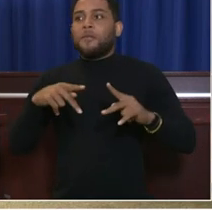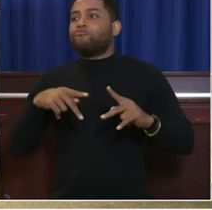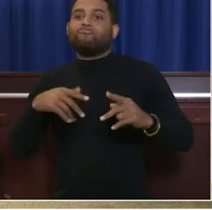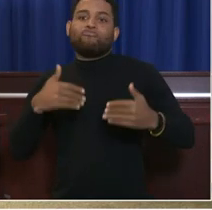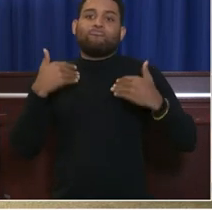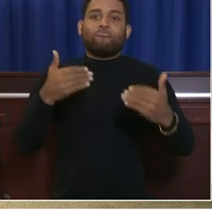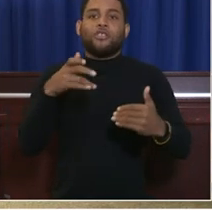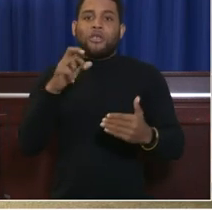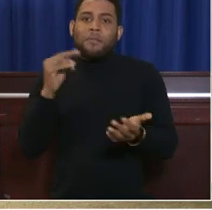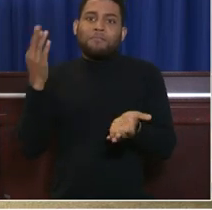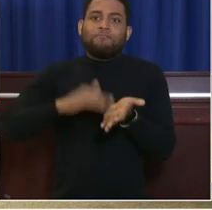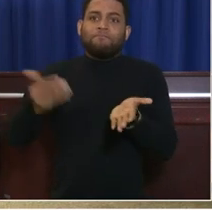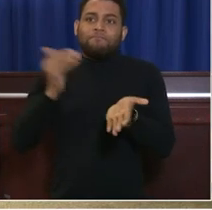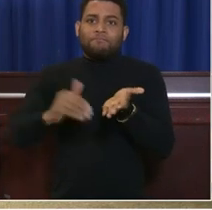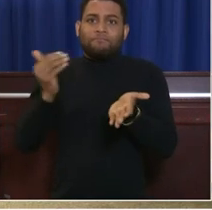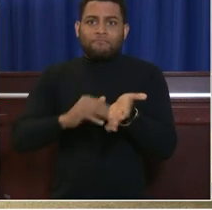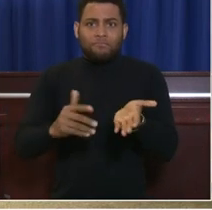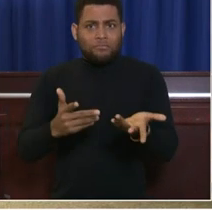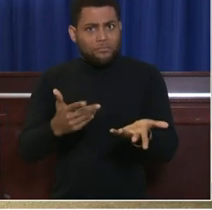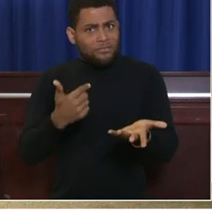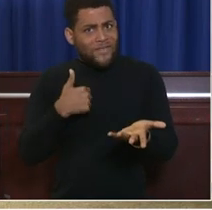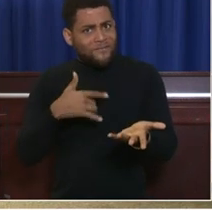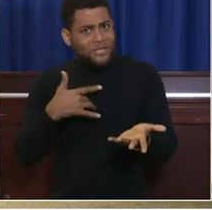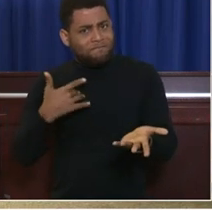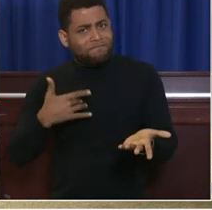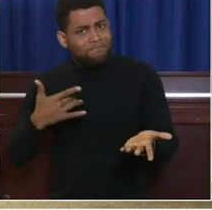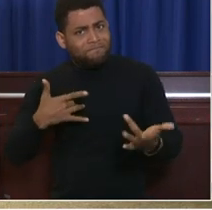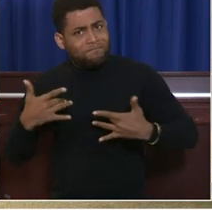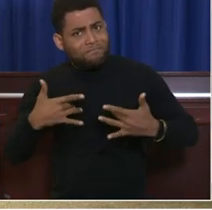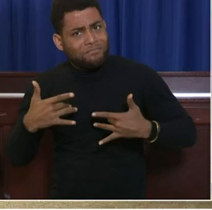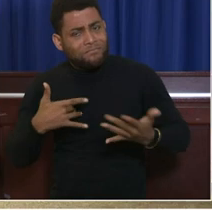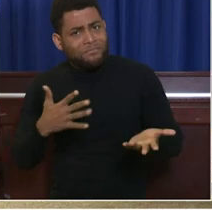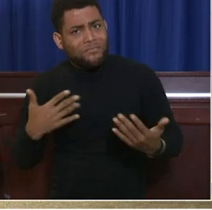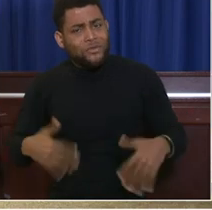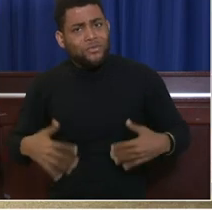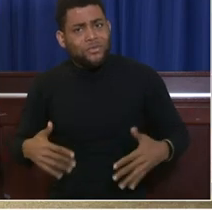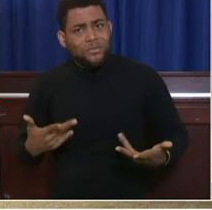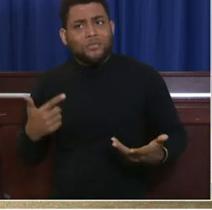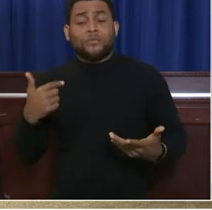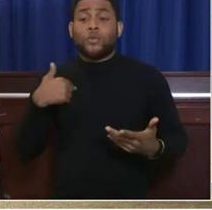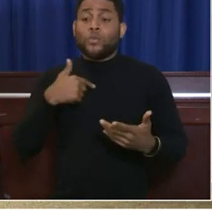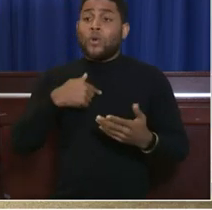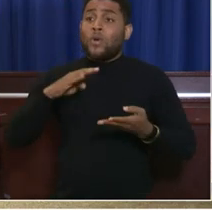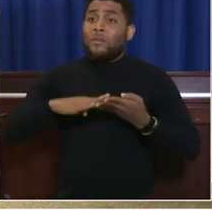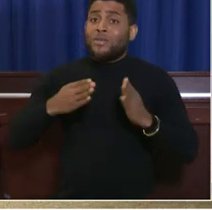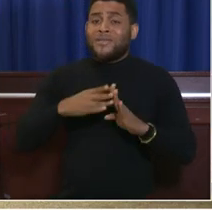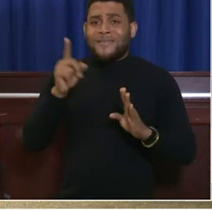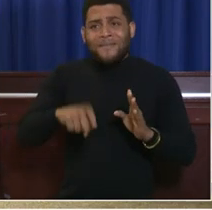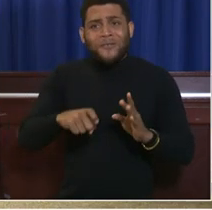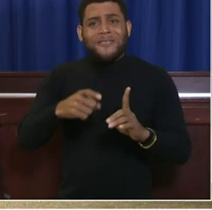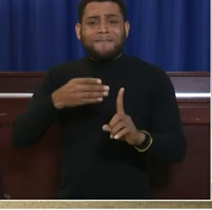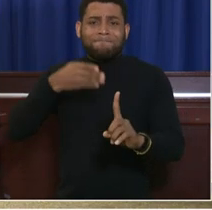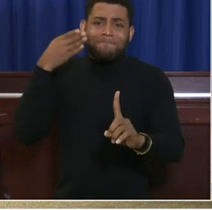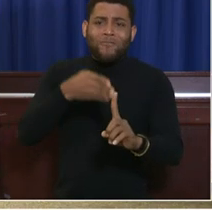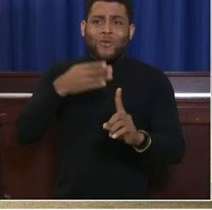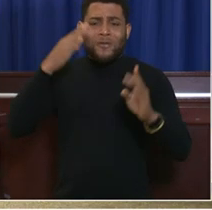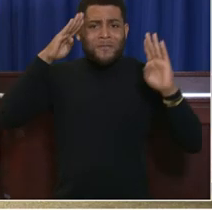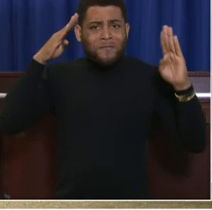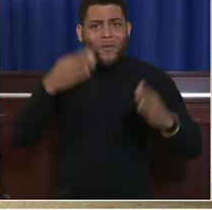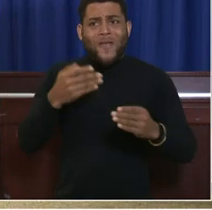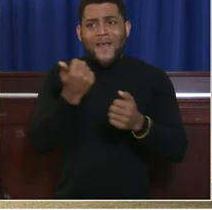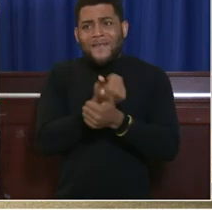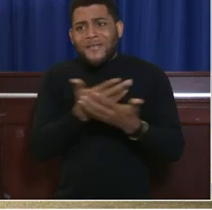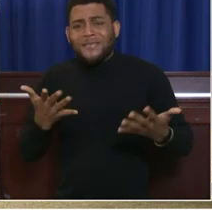of ours. We as a government and the community as a whole must focus on everything that we can do in